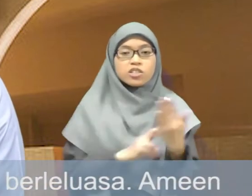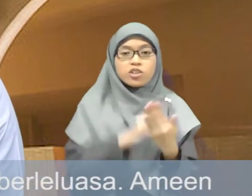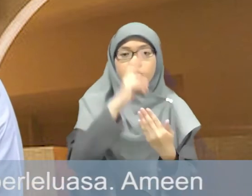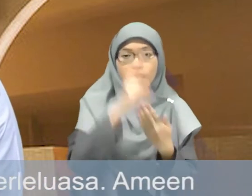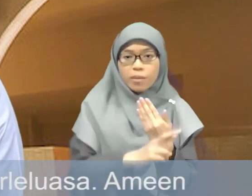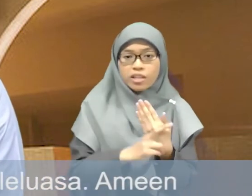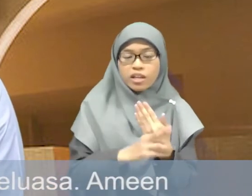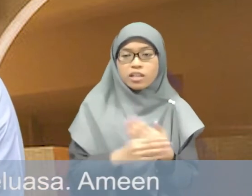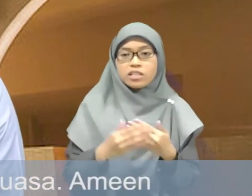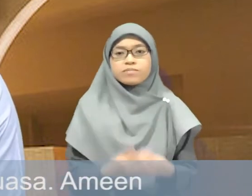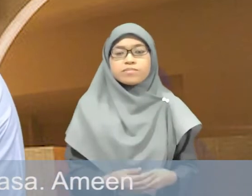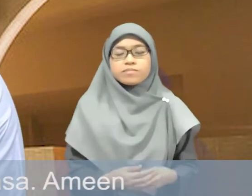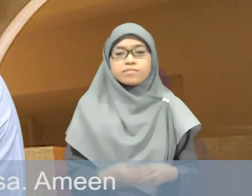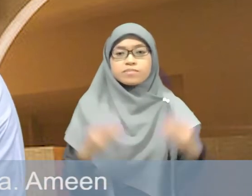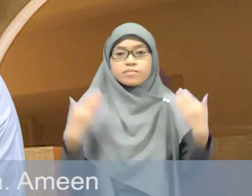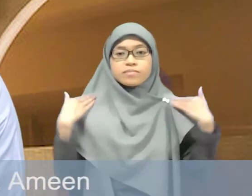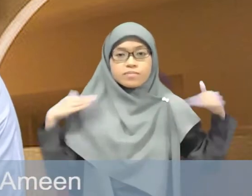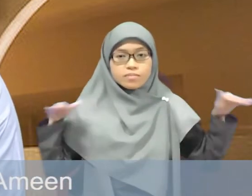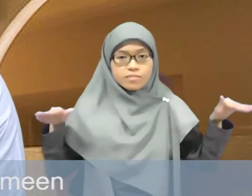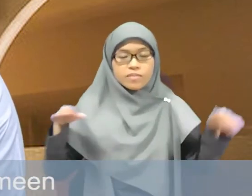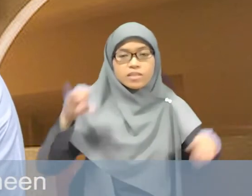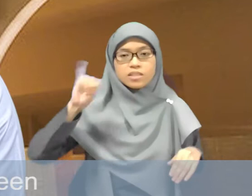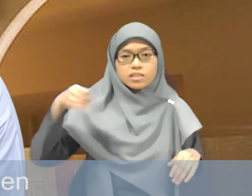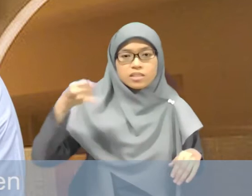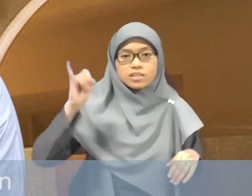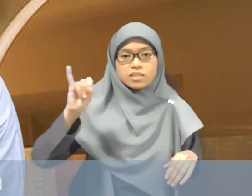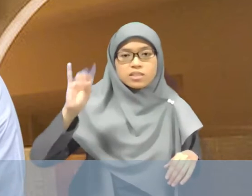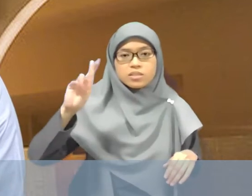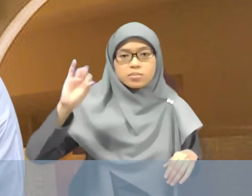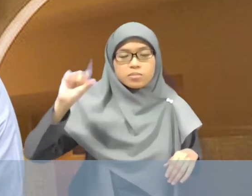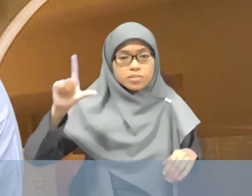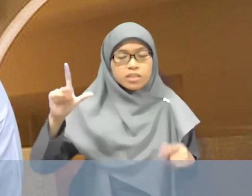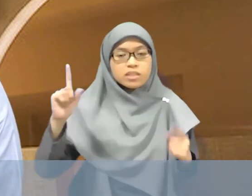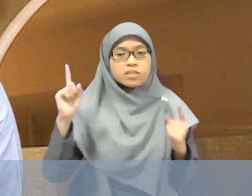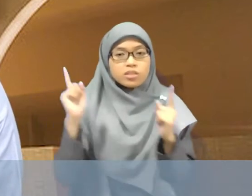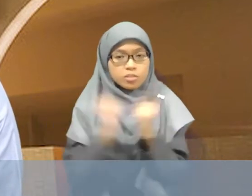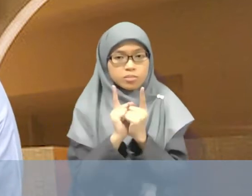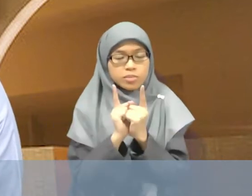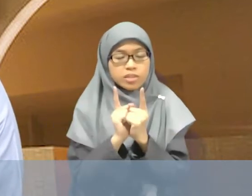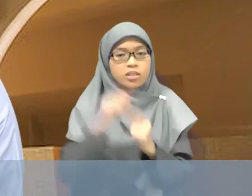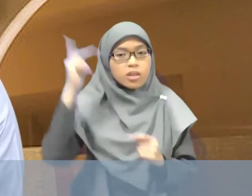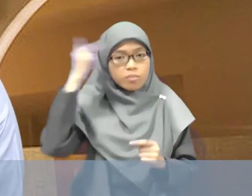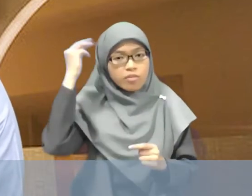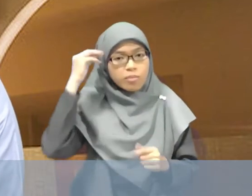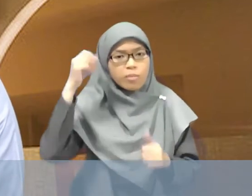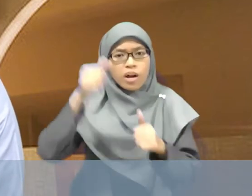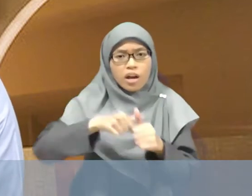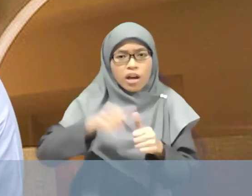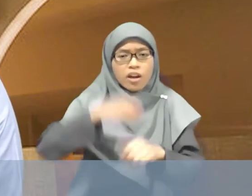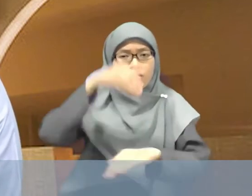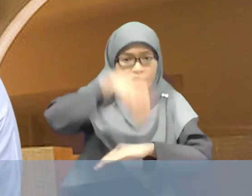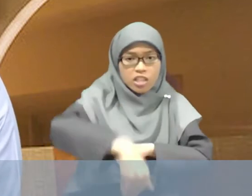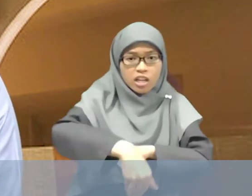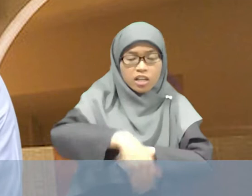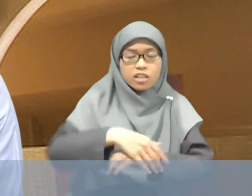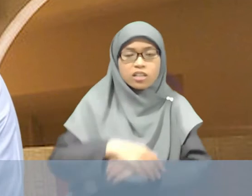bin Abbas used to say, "The Messenger of Allah sallallahu alaihi wasallam was the most generous of people, and he was most